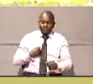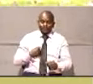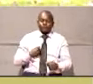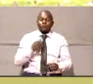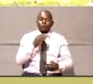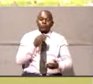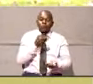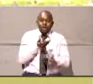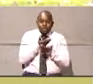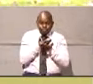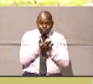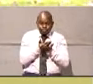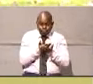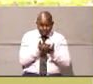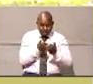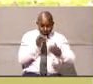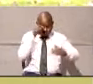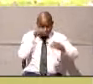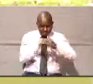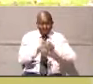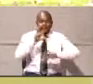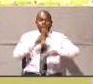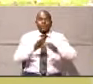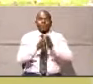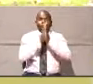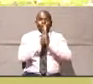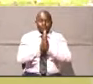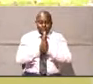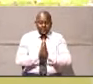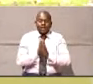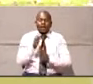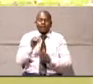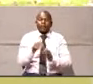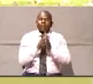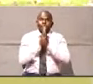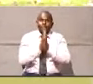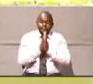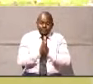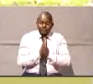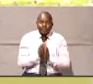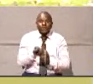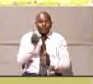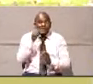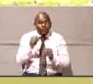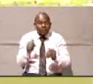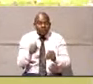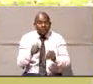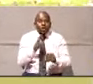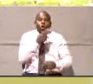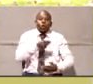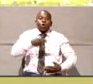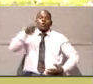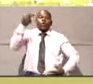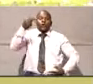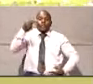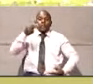Communion. They go in, they pray, they have their Holy Communion. Do you understand a Holy Communion? Yes. When you understand